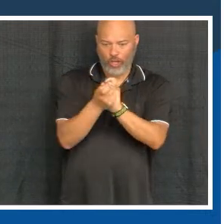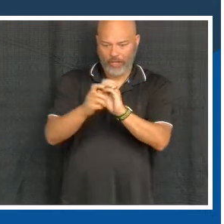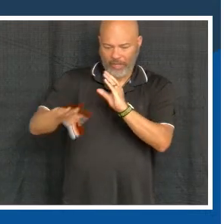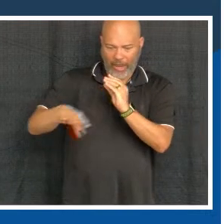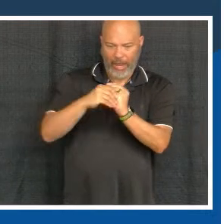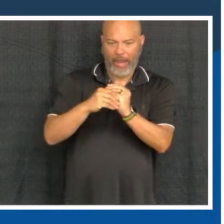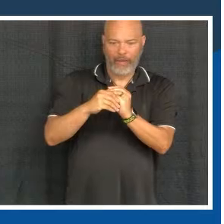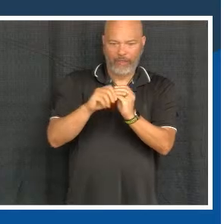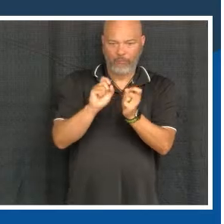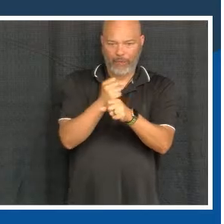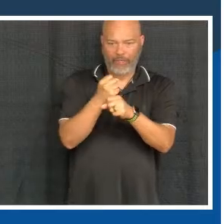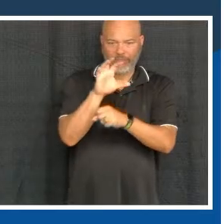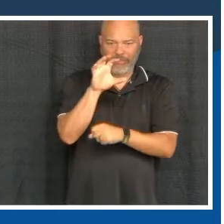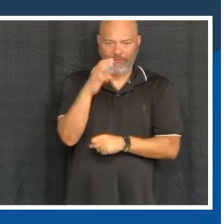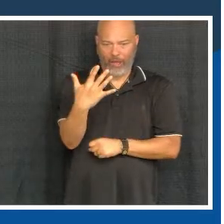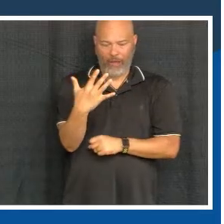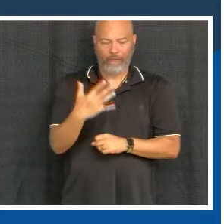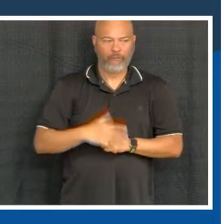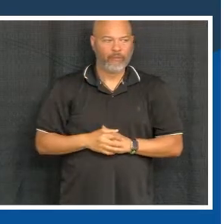C5.